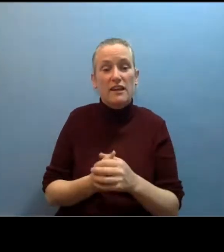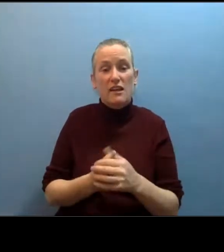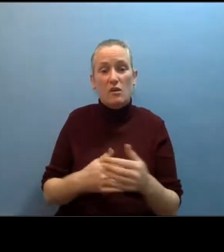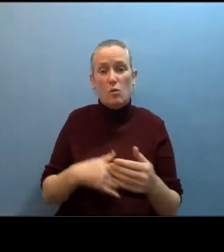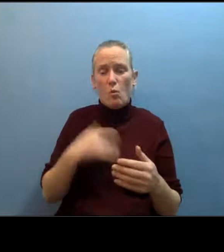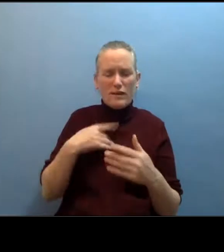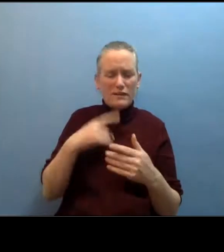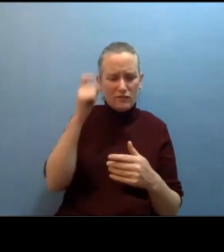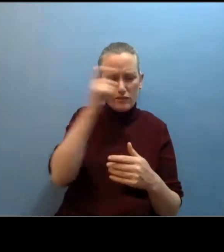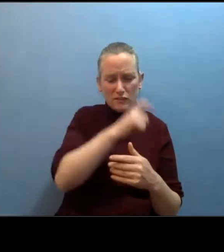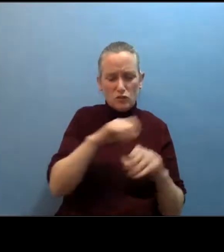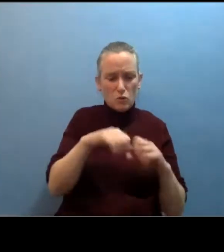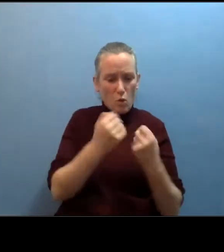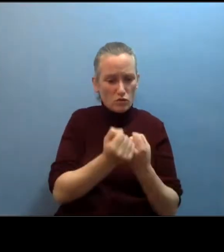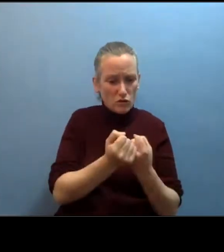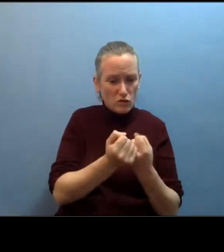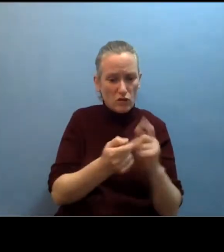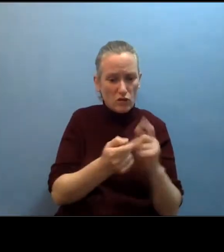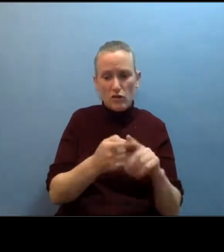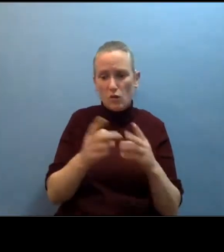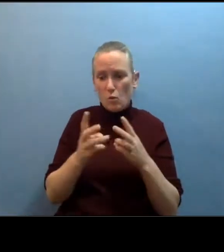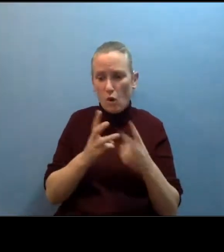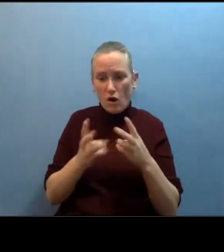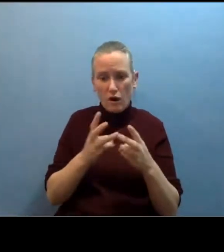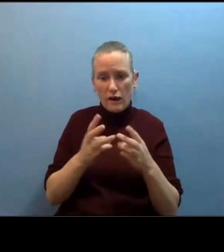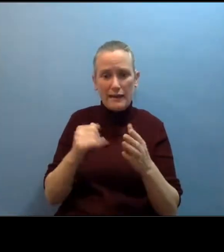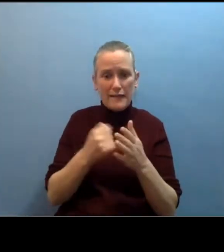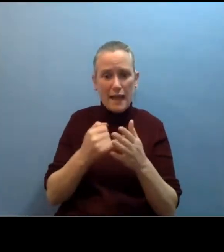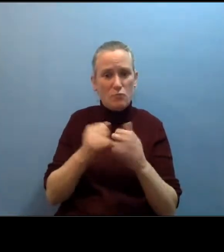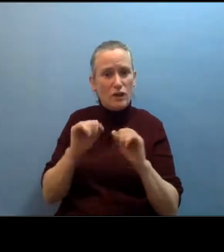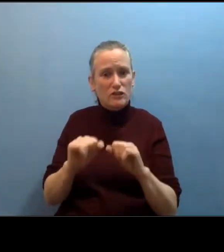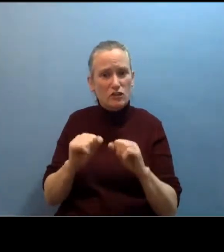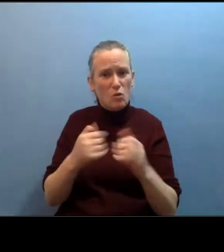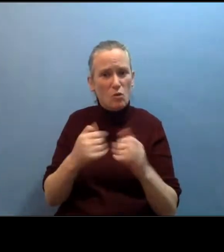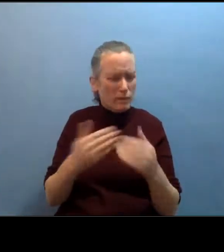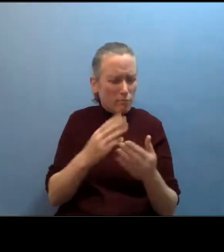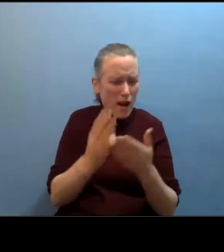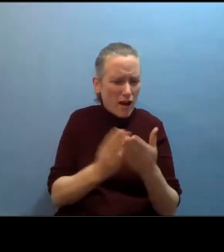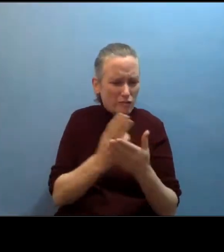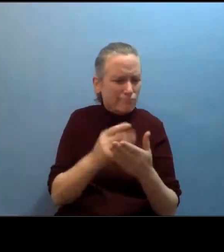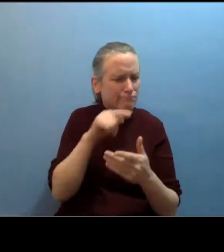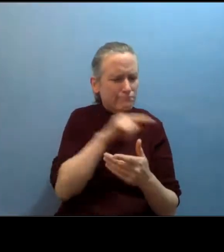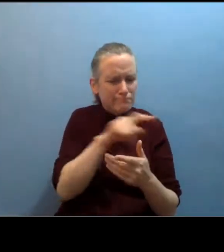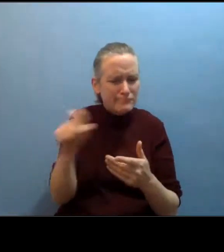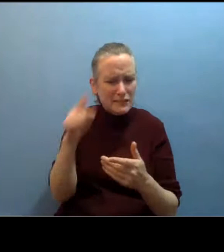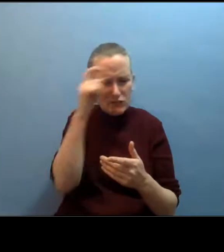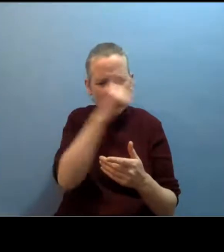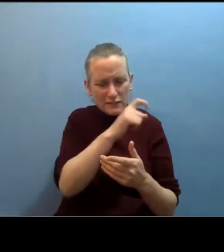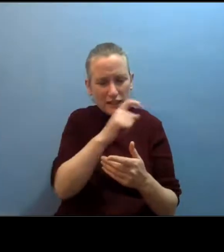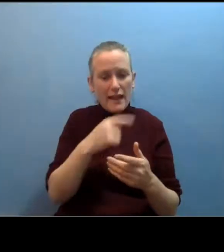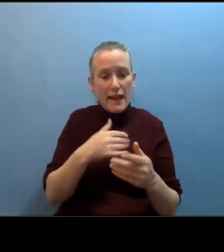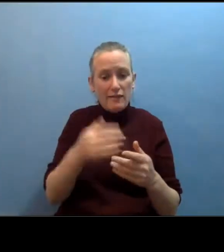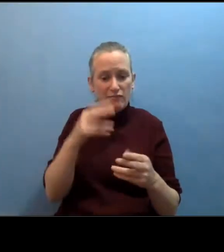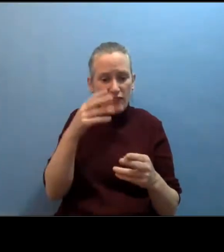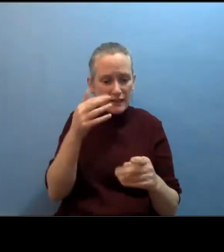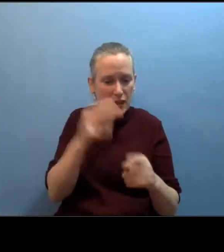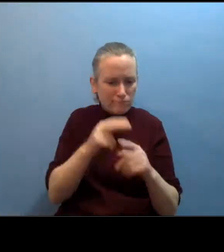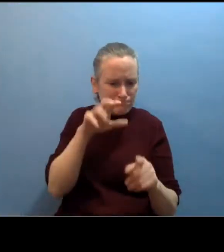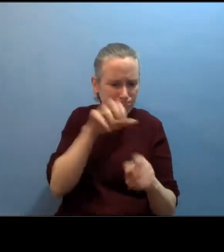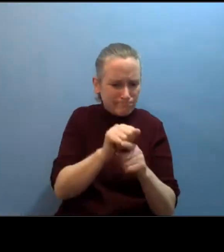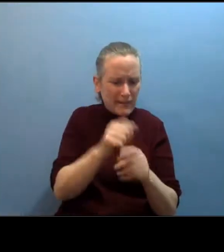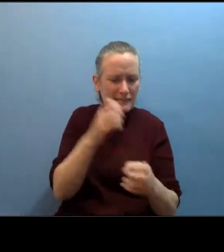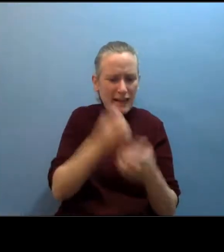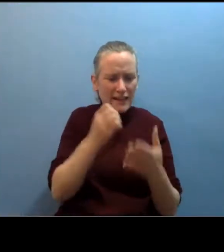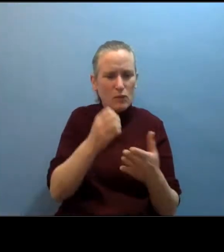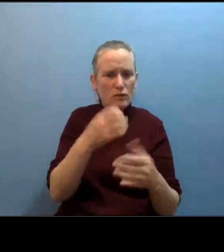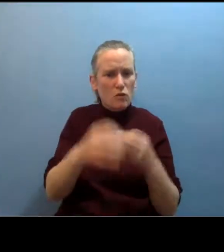is it the work? Is it the exam pressure? And when you can kind of find out specifically what is going on, then you can look at putting